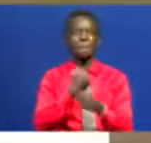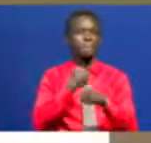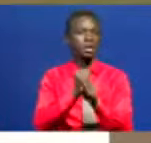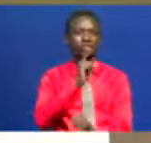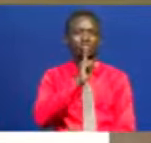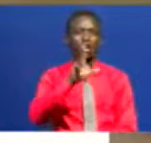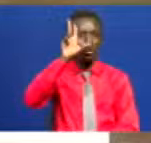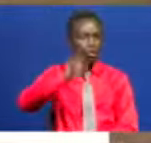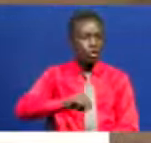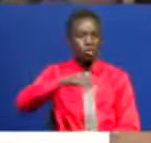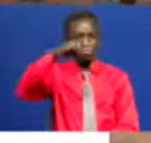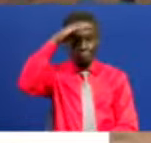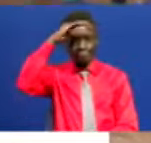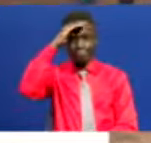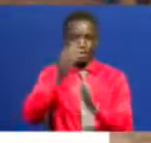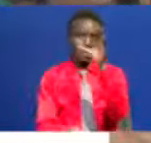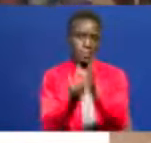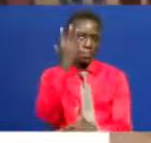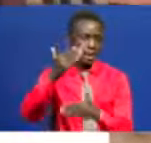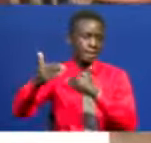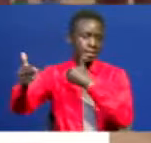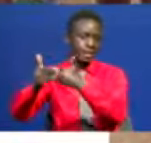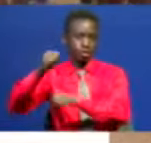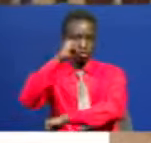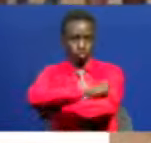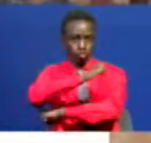up near schools.